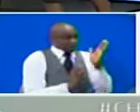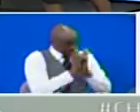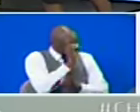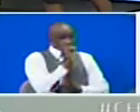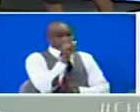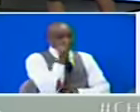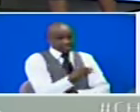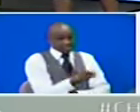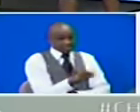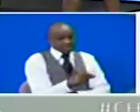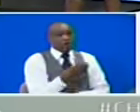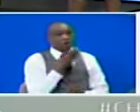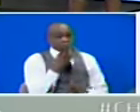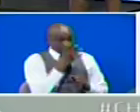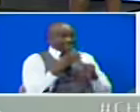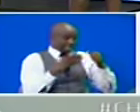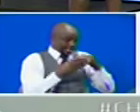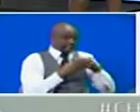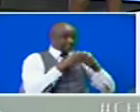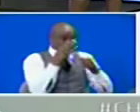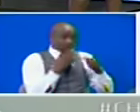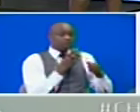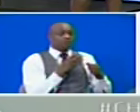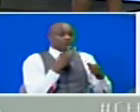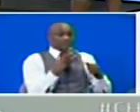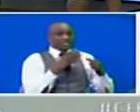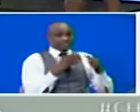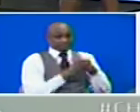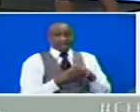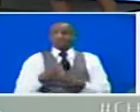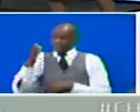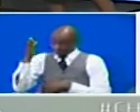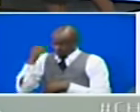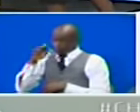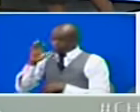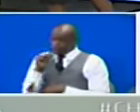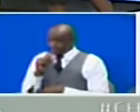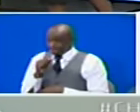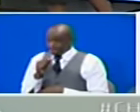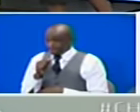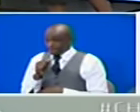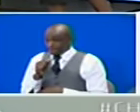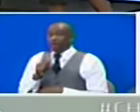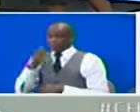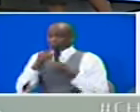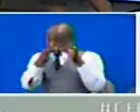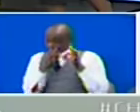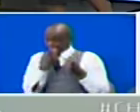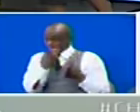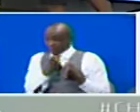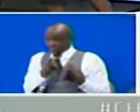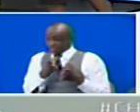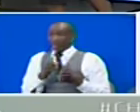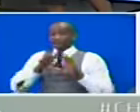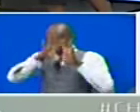development. Okay. Yes. So that's 485.4 billion. Yes. The preliminary figures from the Treasury... Mm-hmm. In